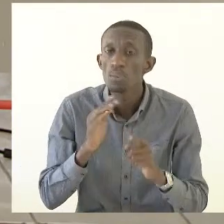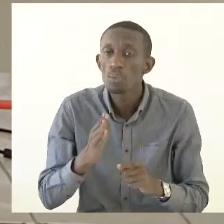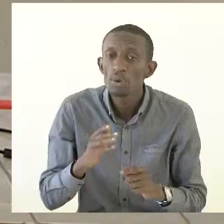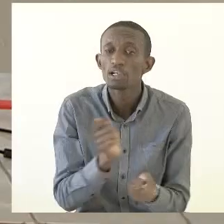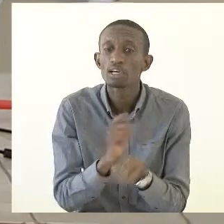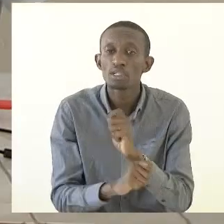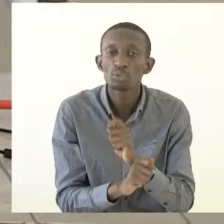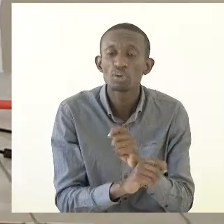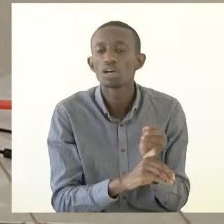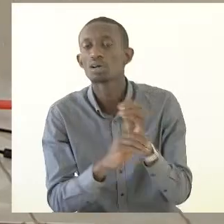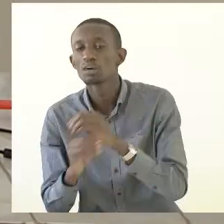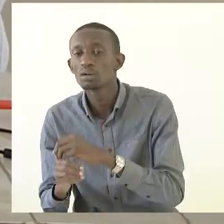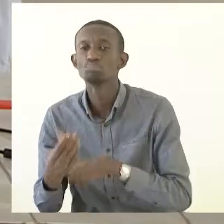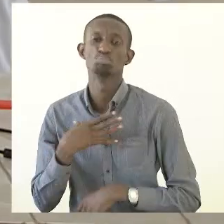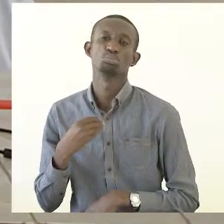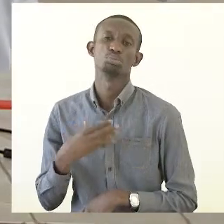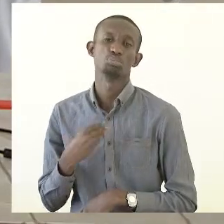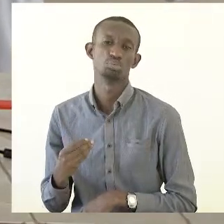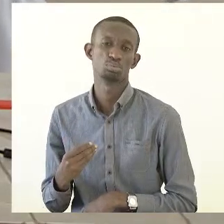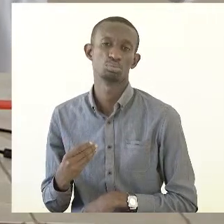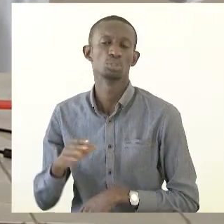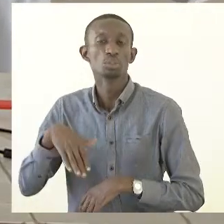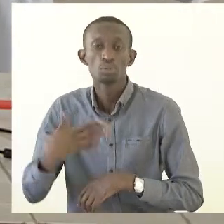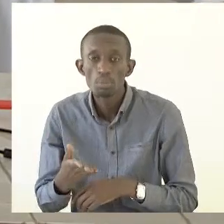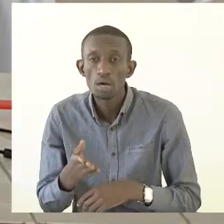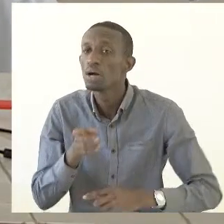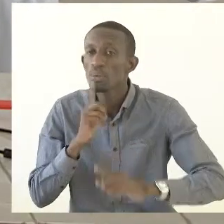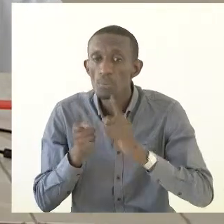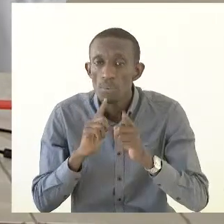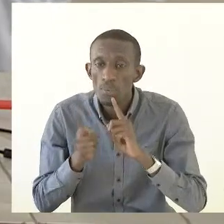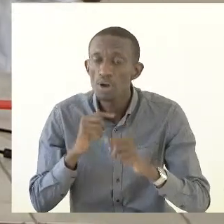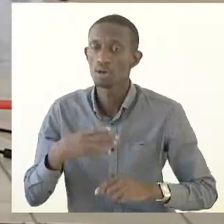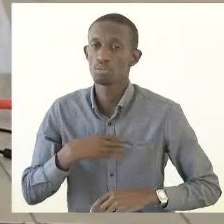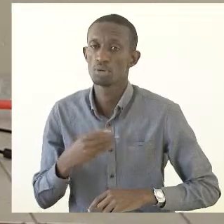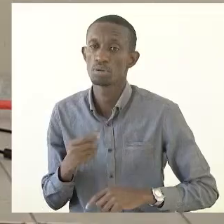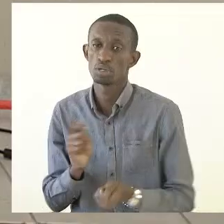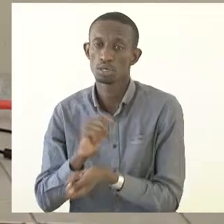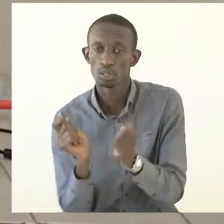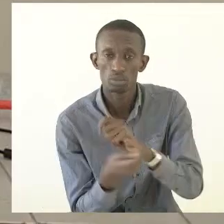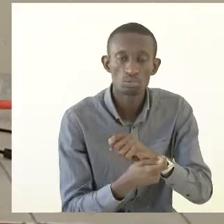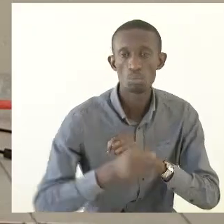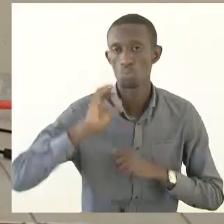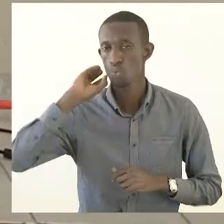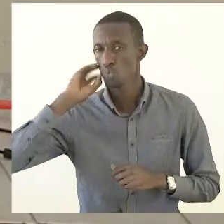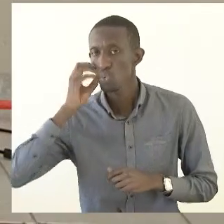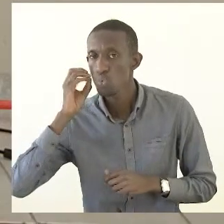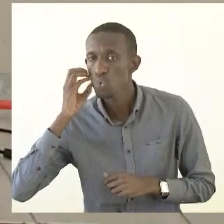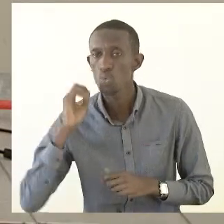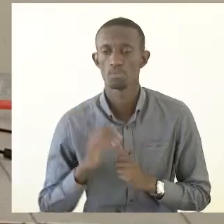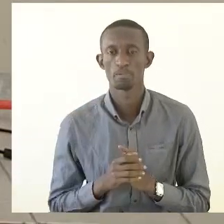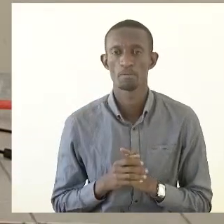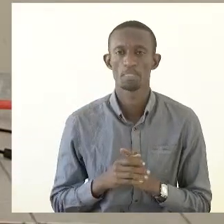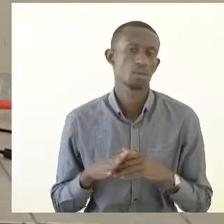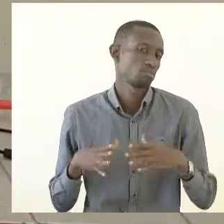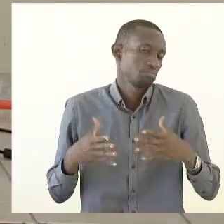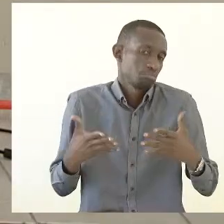yellow to orange. And it can also change to brick orange when